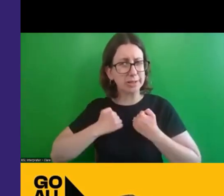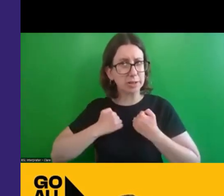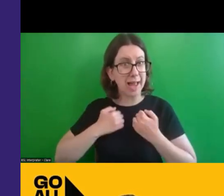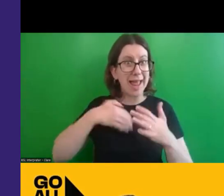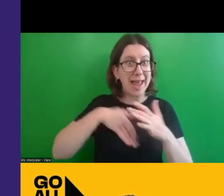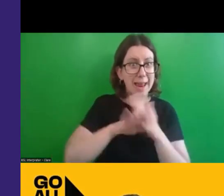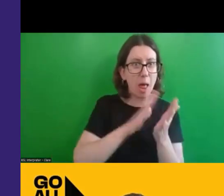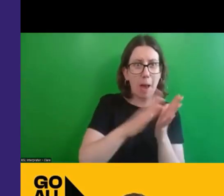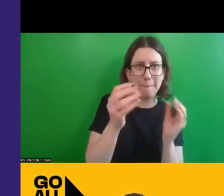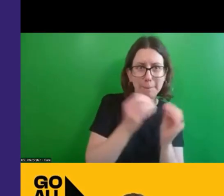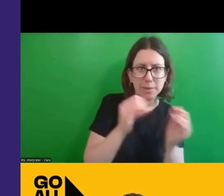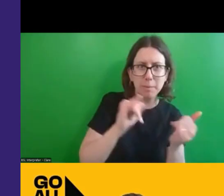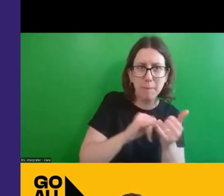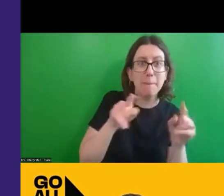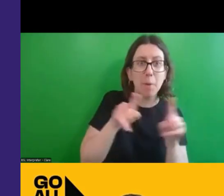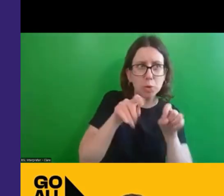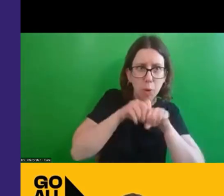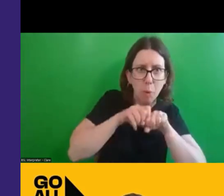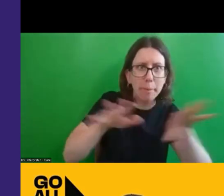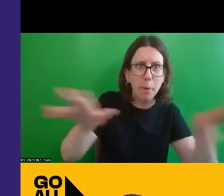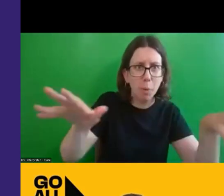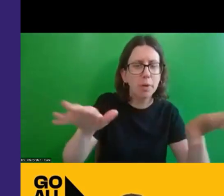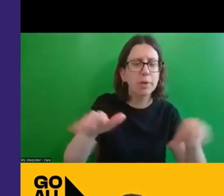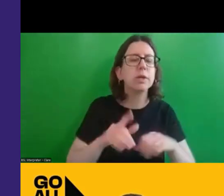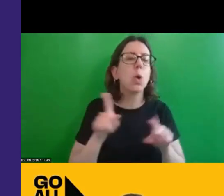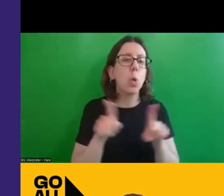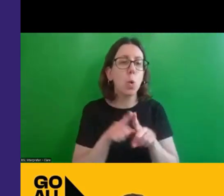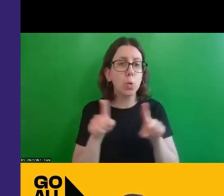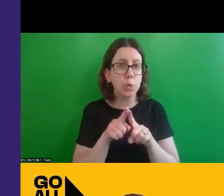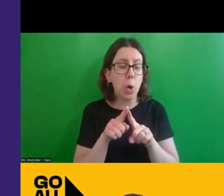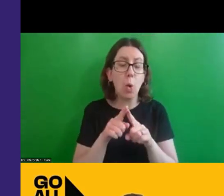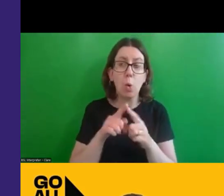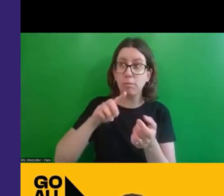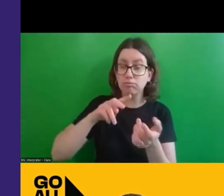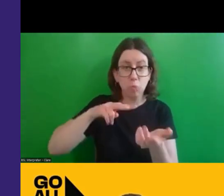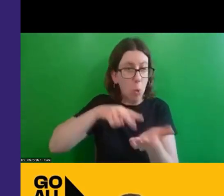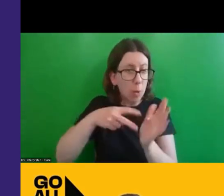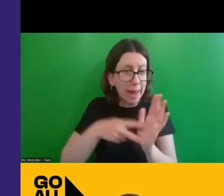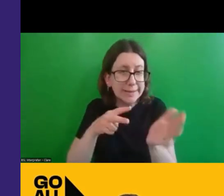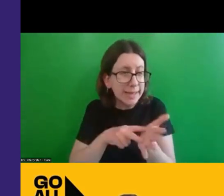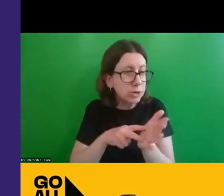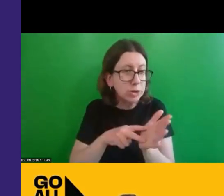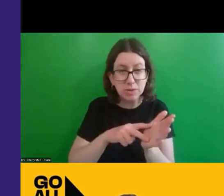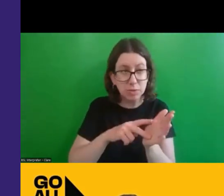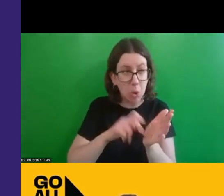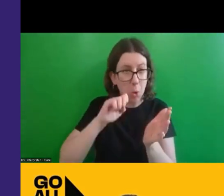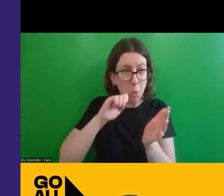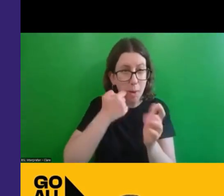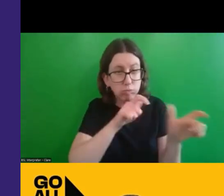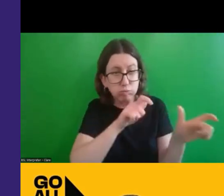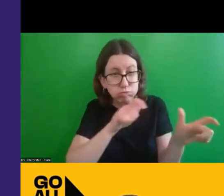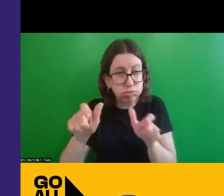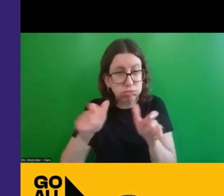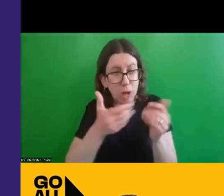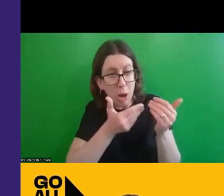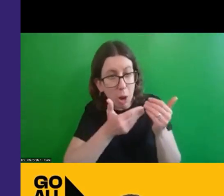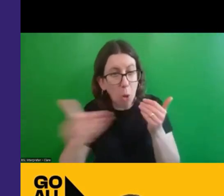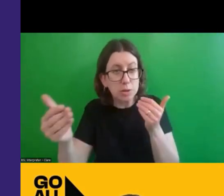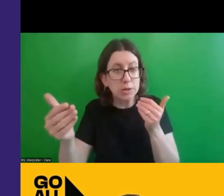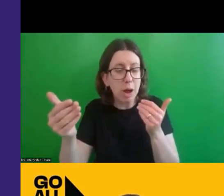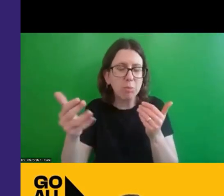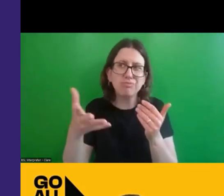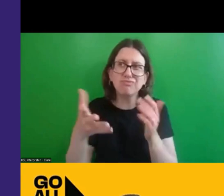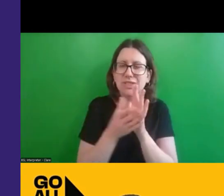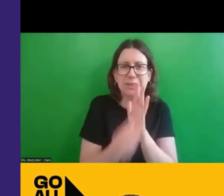building them out, and also looking at organisations that are going to be there in the long term. So people like